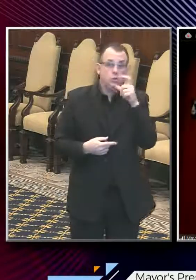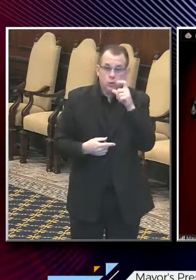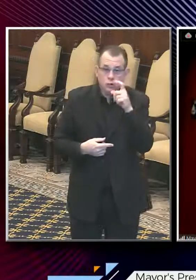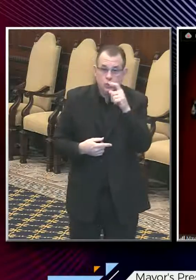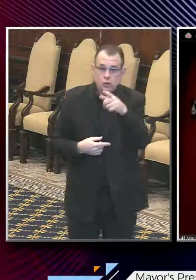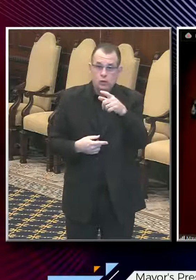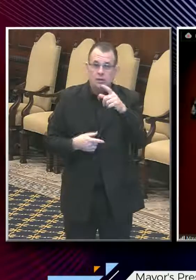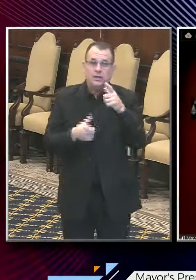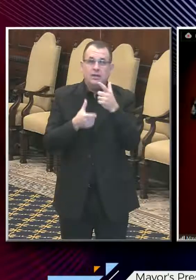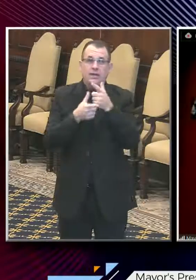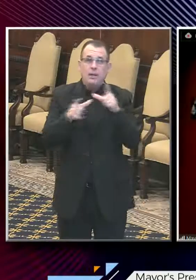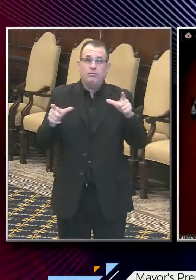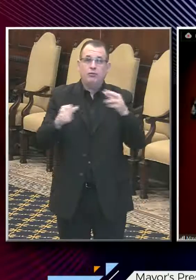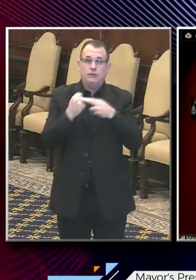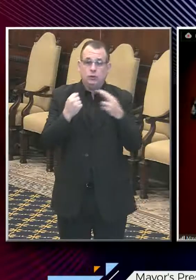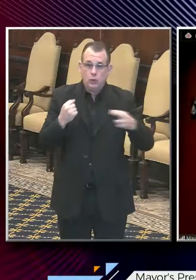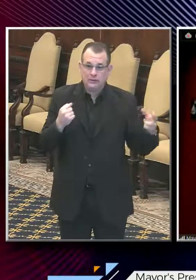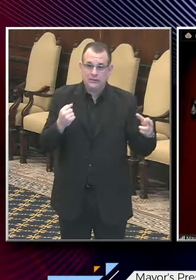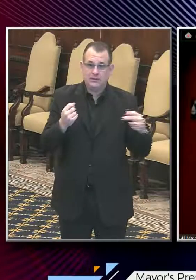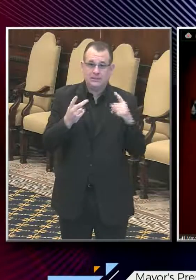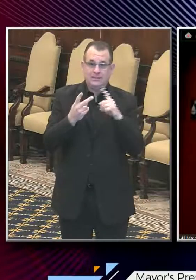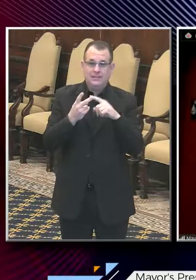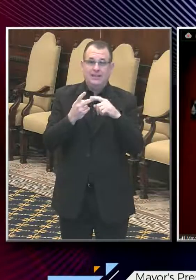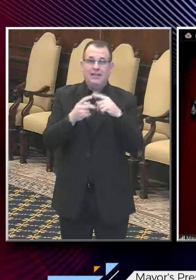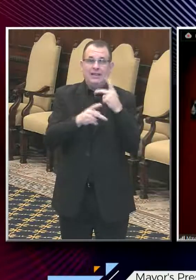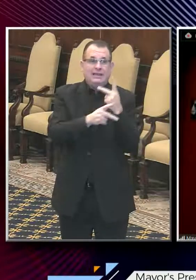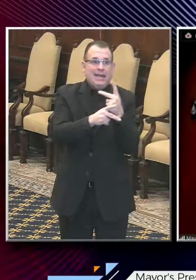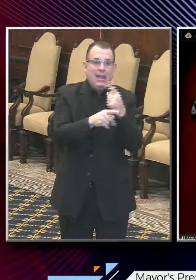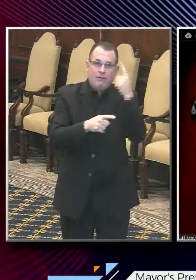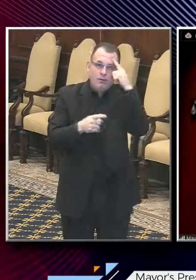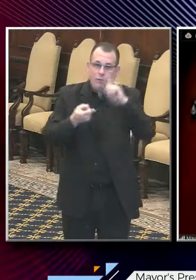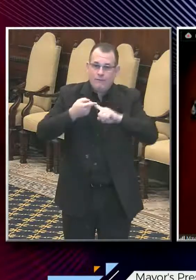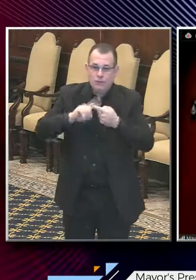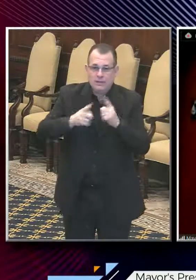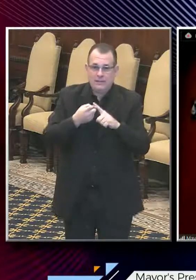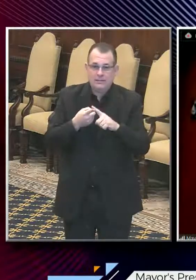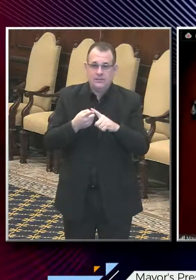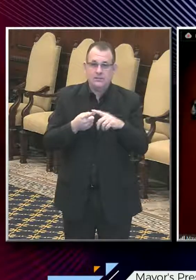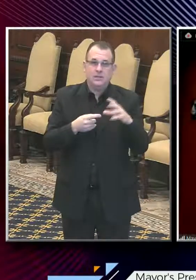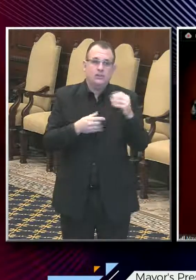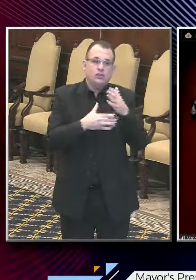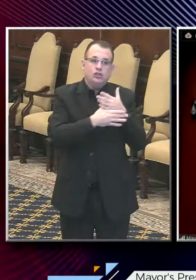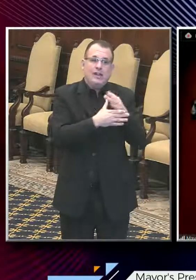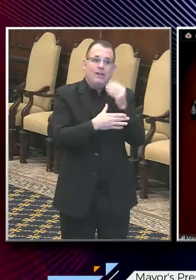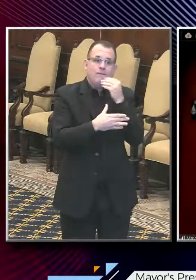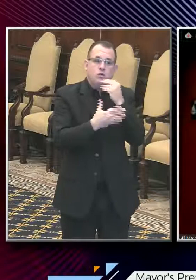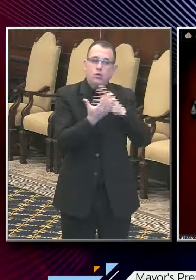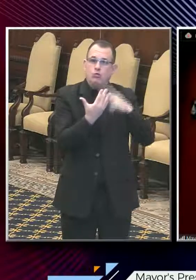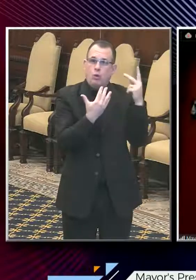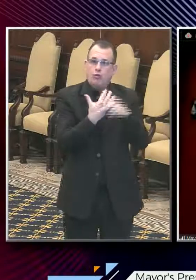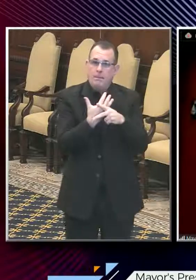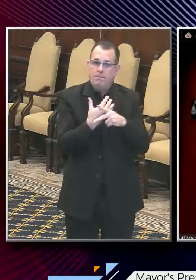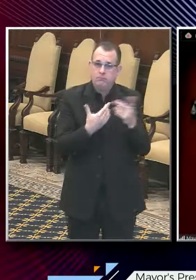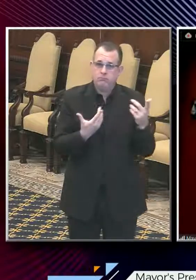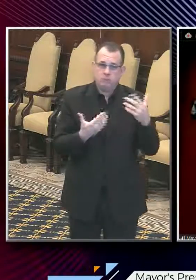Food program. The program begins in May, but you can sign up today. To join, please call or text this